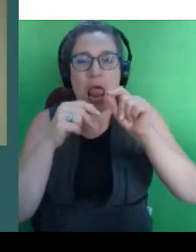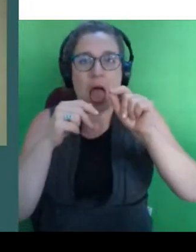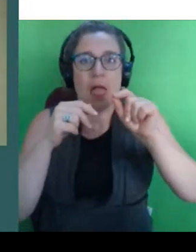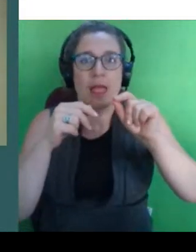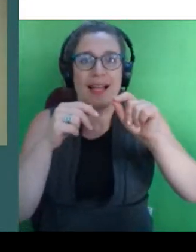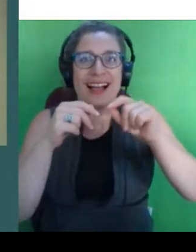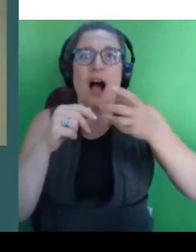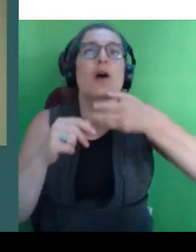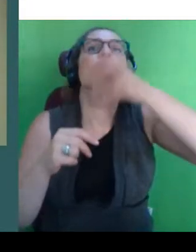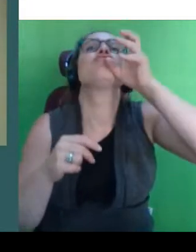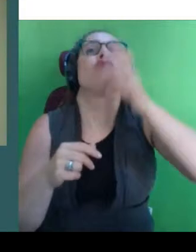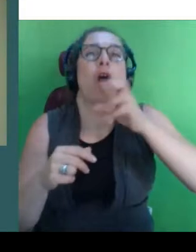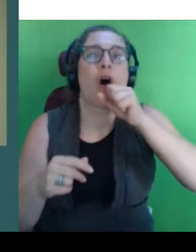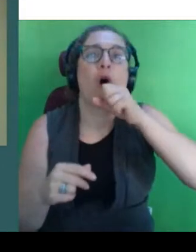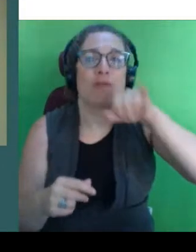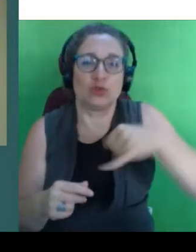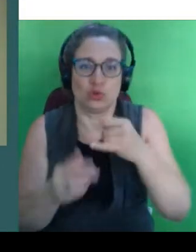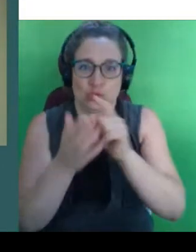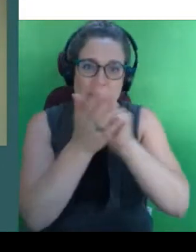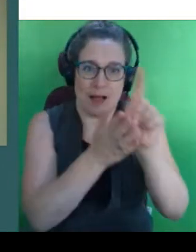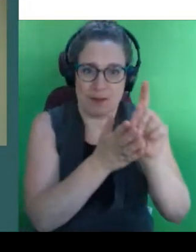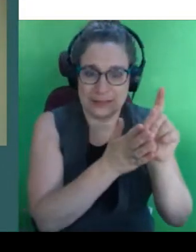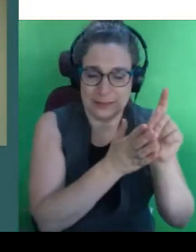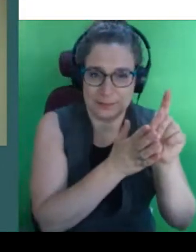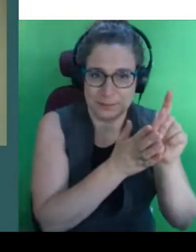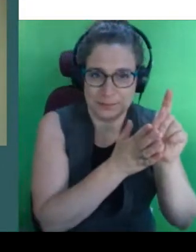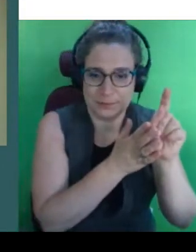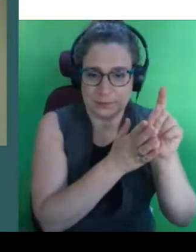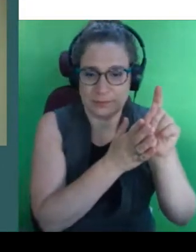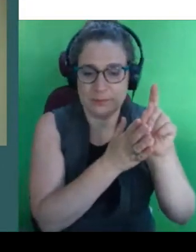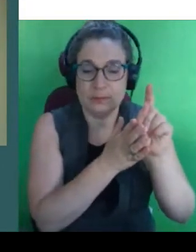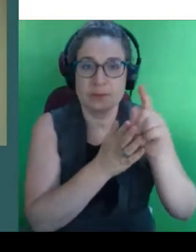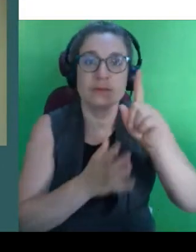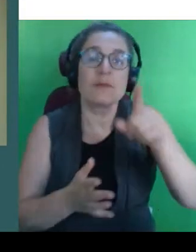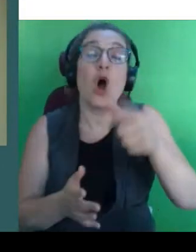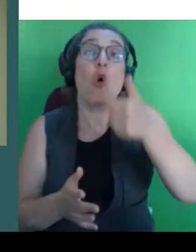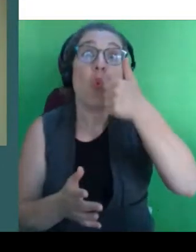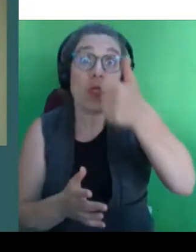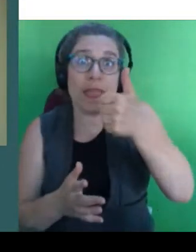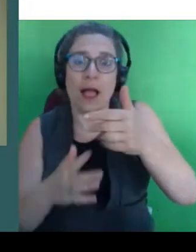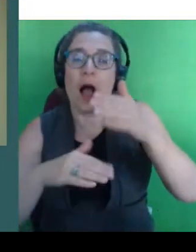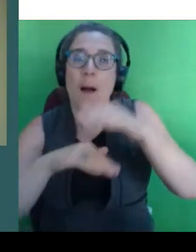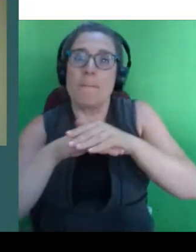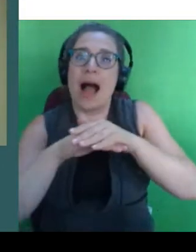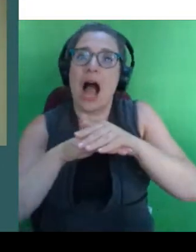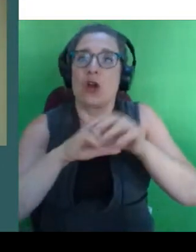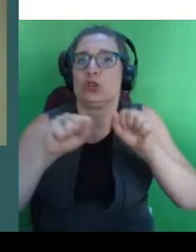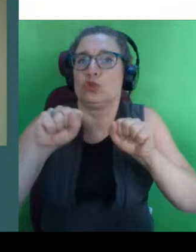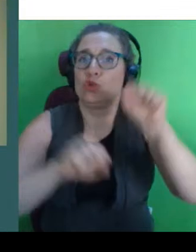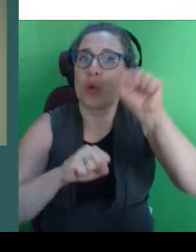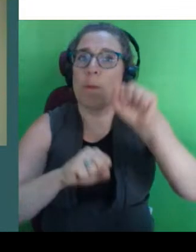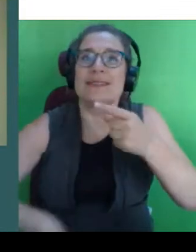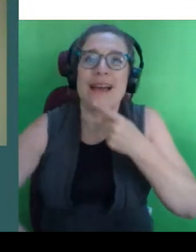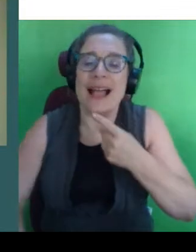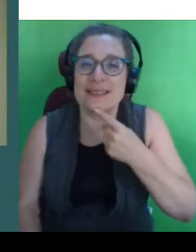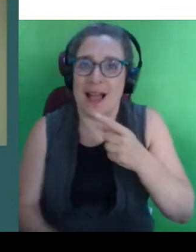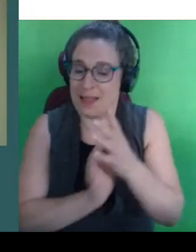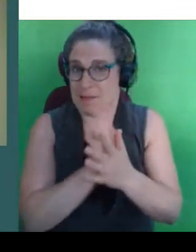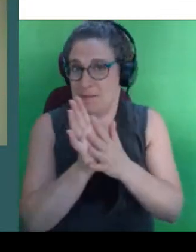afterwards. The good thing about being a super taster is that you are less likely to get